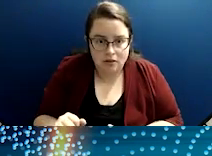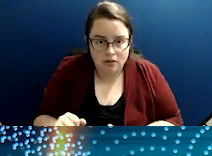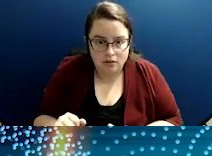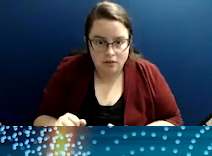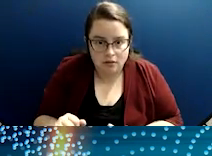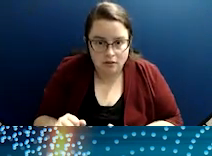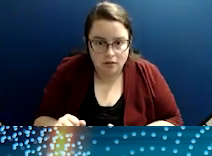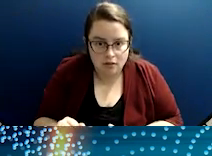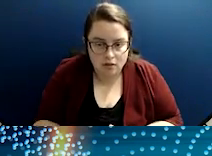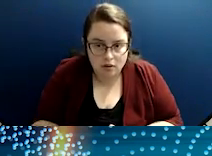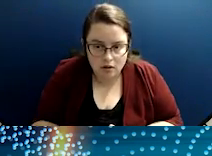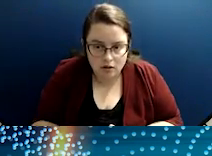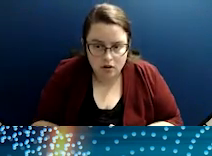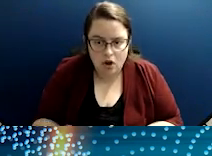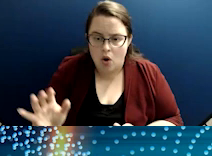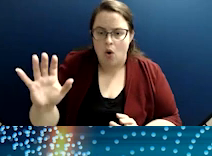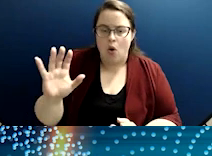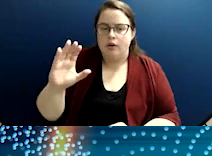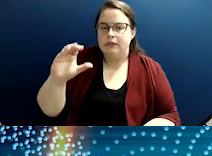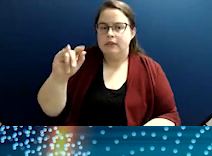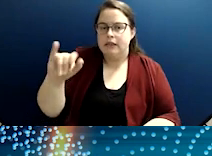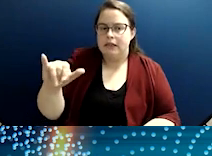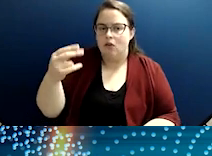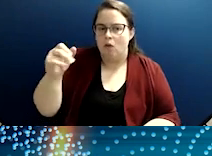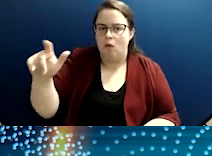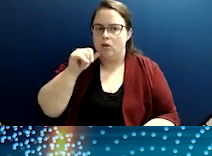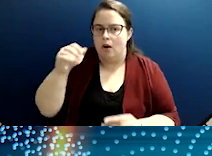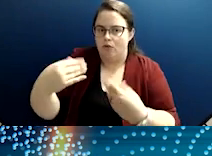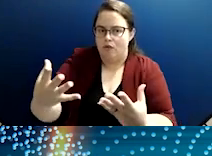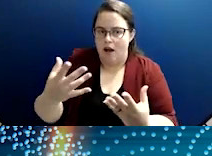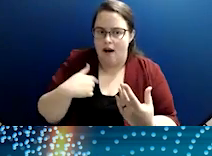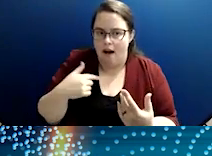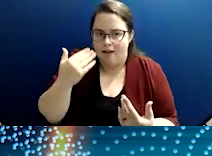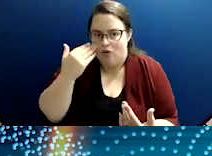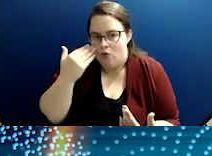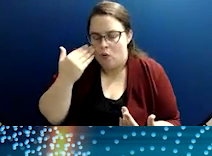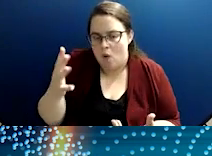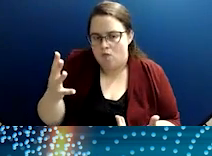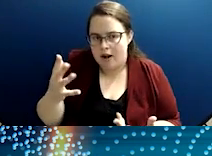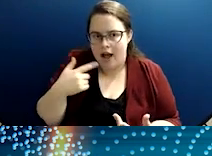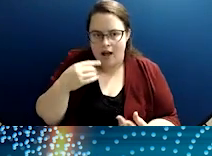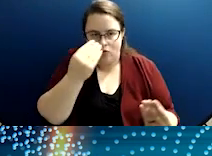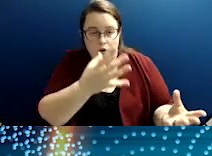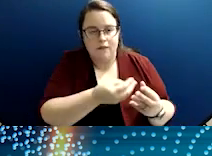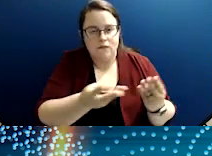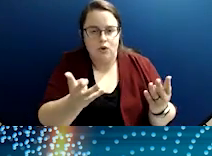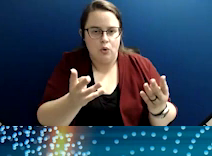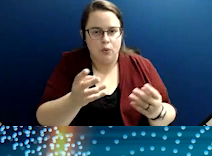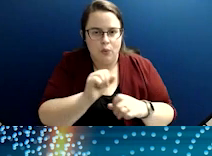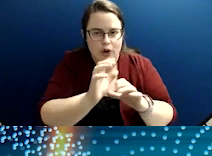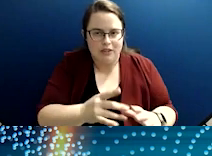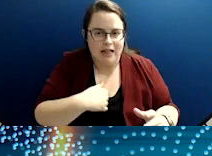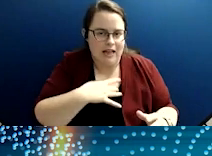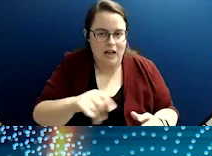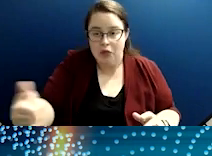that. My question, Sally. no, they didn't provide. I knew about it. Nobody else knew about it. I told like a couple of employees I liked. And everybody else I did not tell.